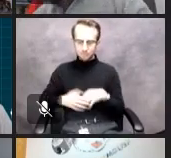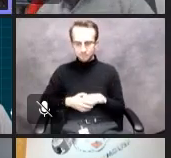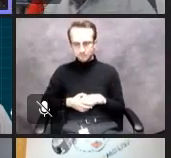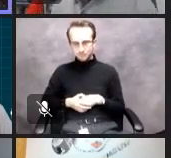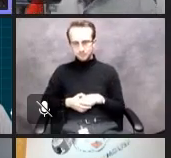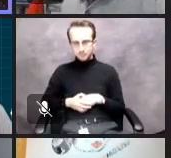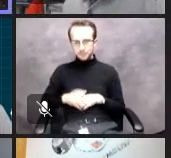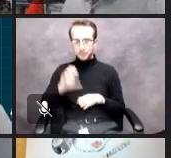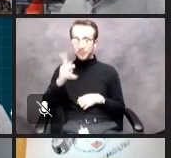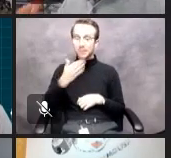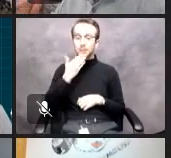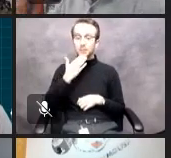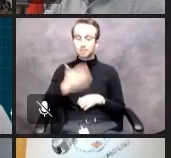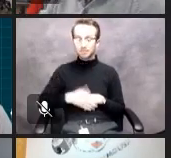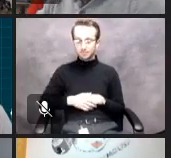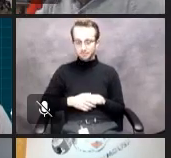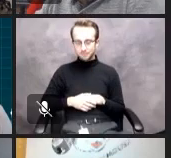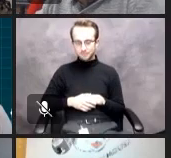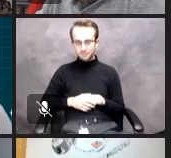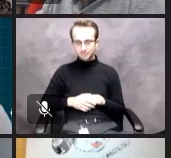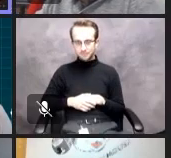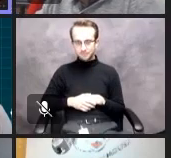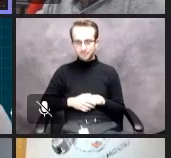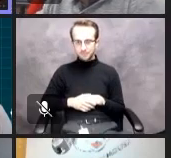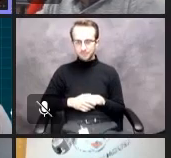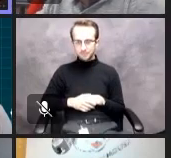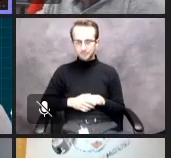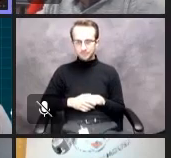Thank you. Good questions.